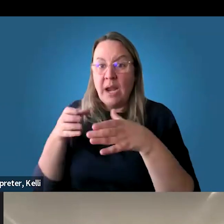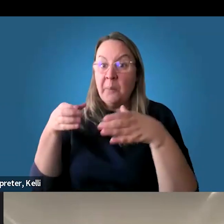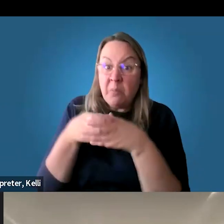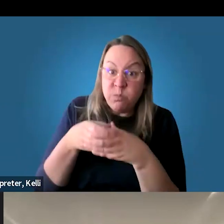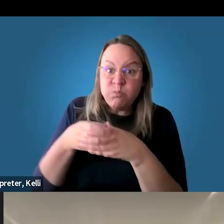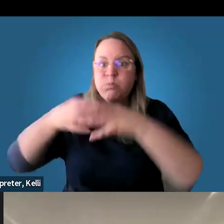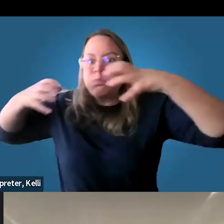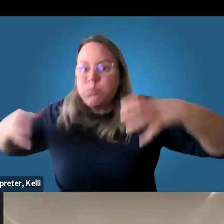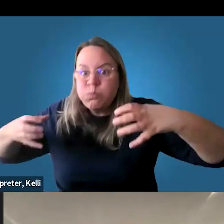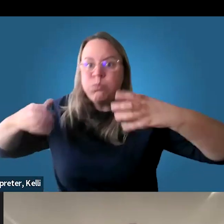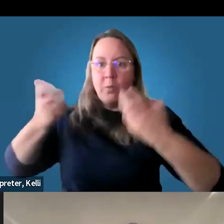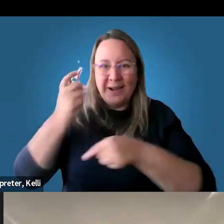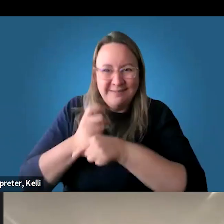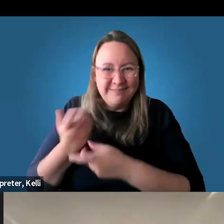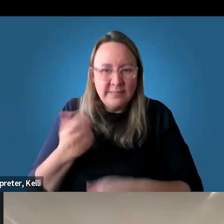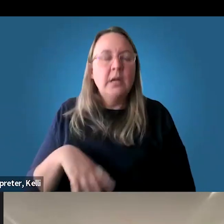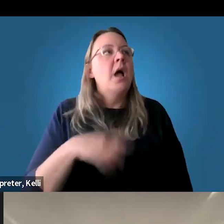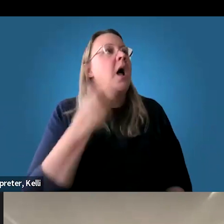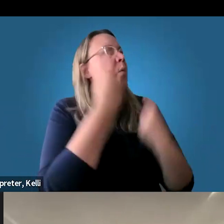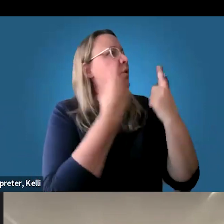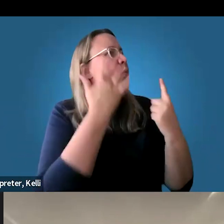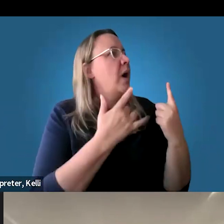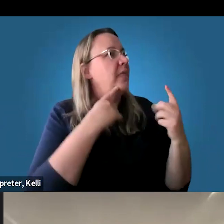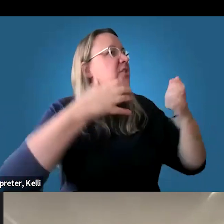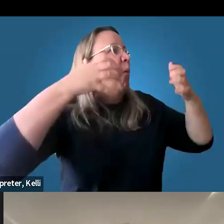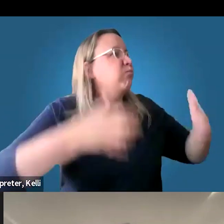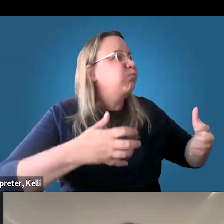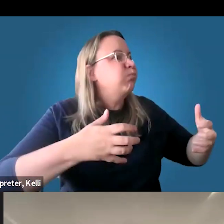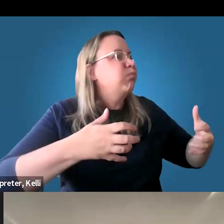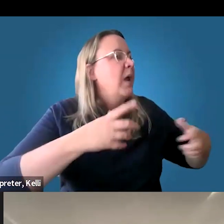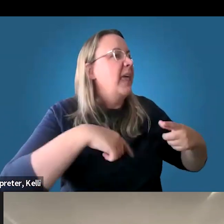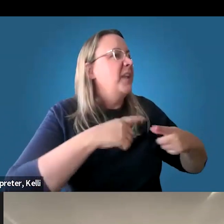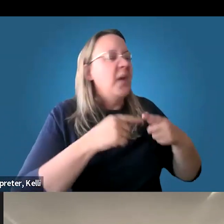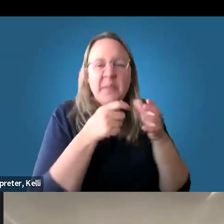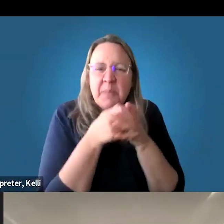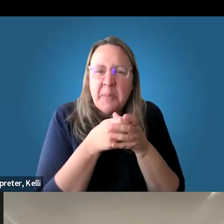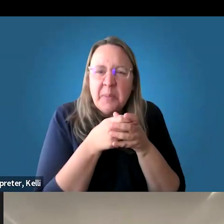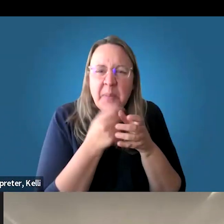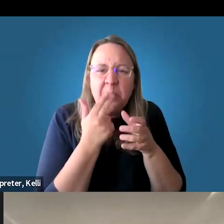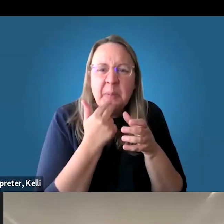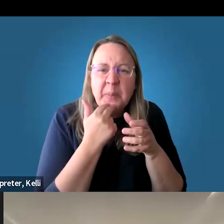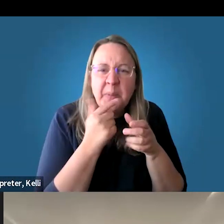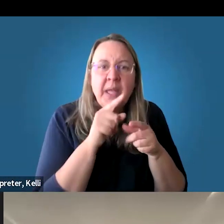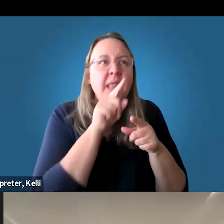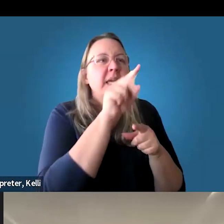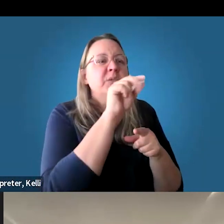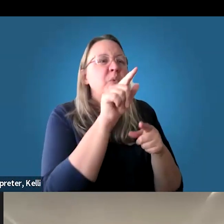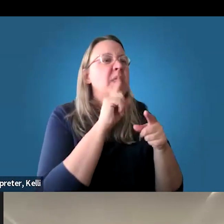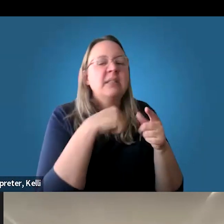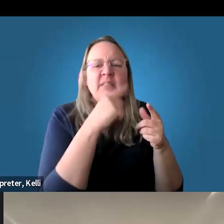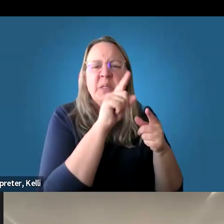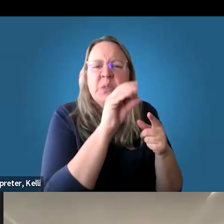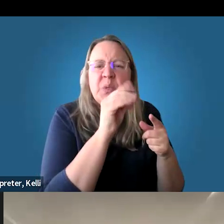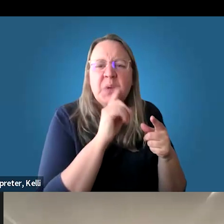tiny ones tortoises or to those big sea gigantic turtle. Like I tortoises. wonder why they're so big, and then you can get these like itty bitty. You go to the National Zoo. I think they have turtles like that big that are